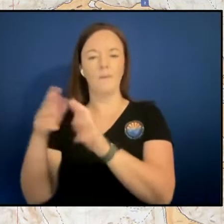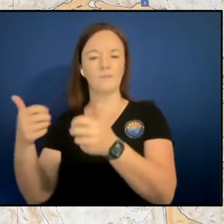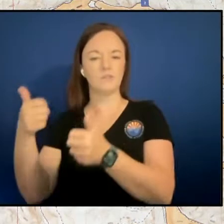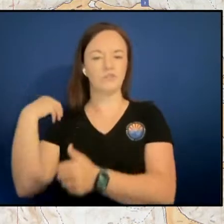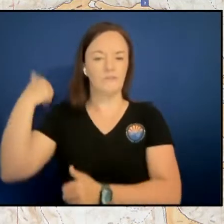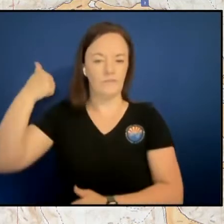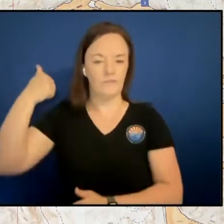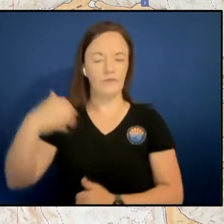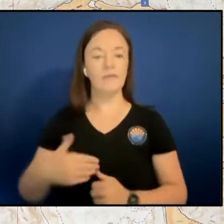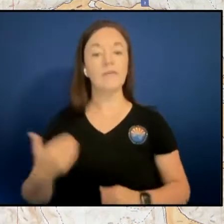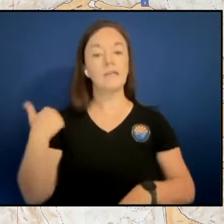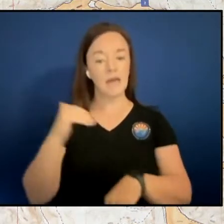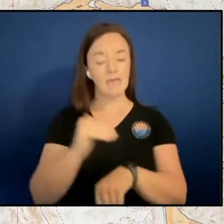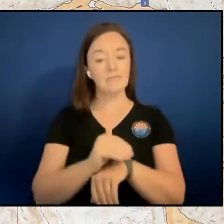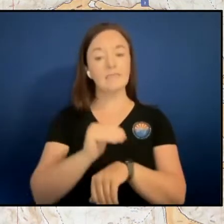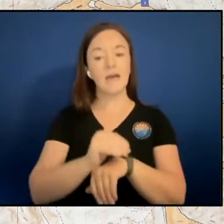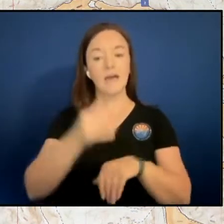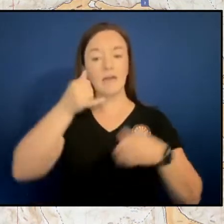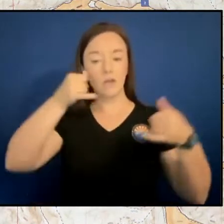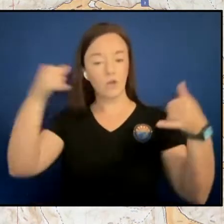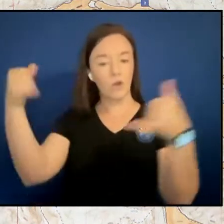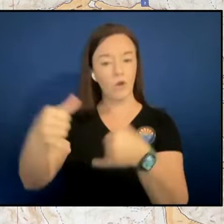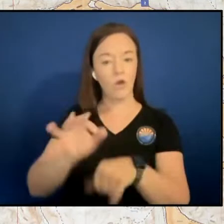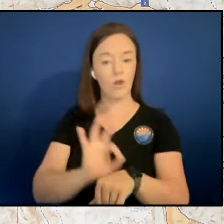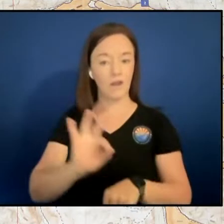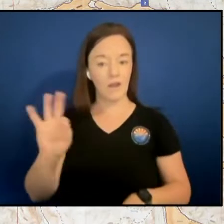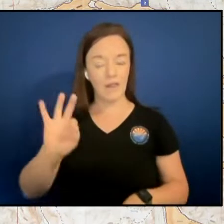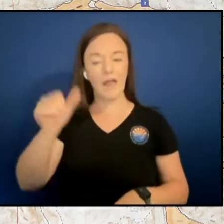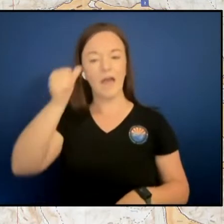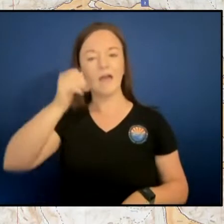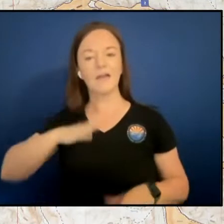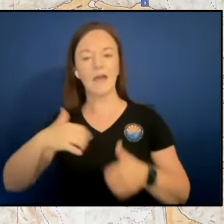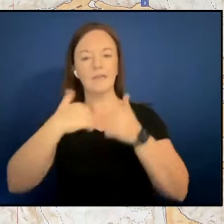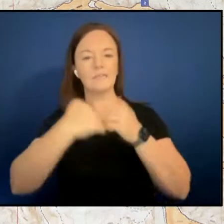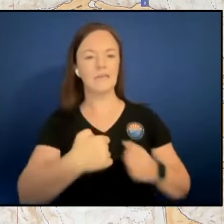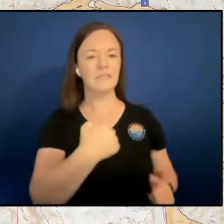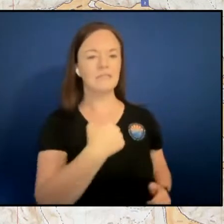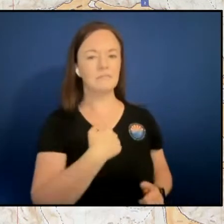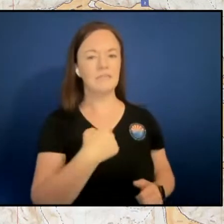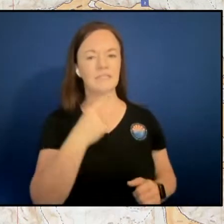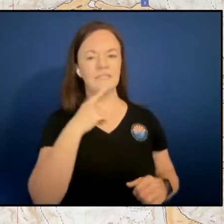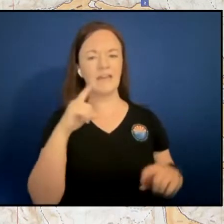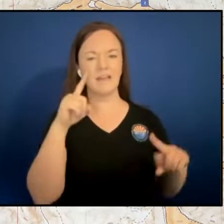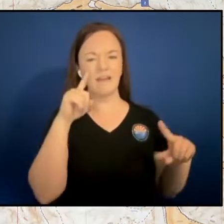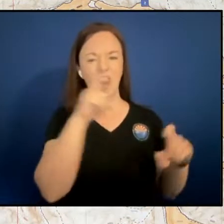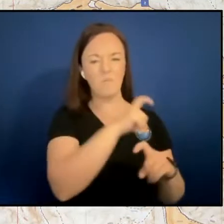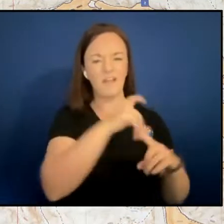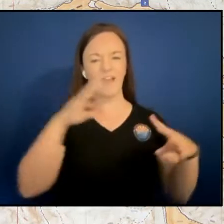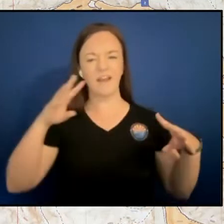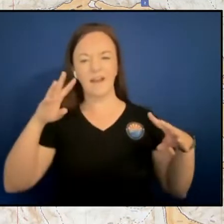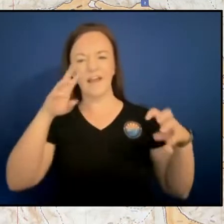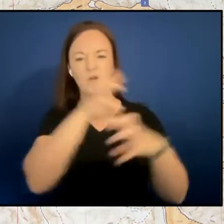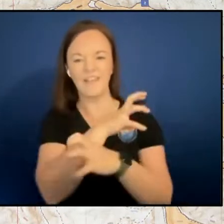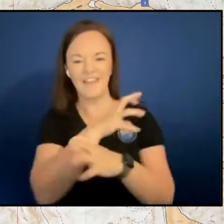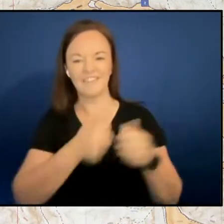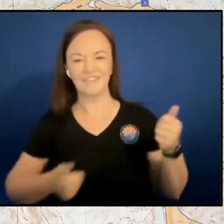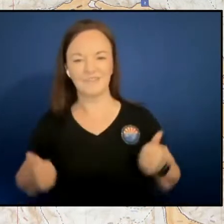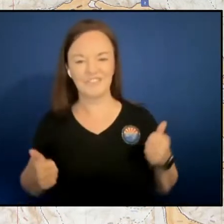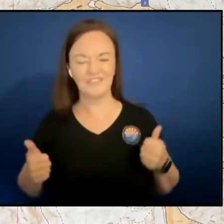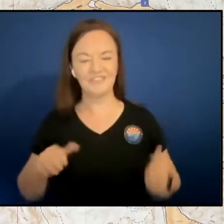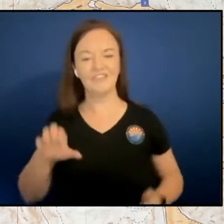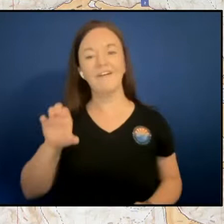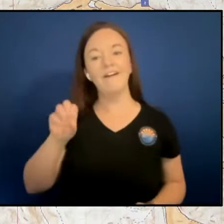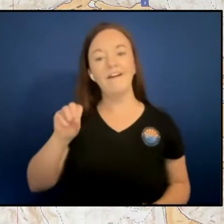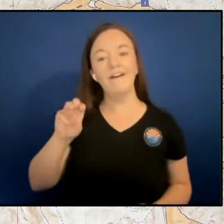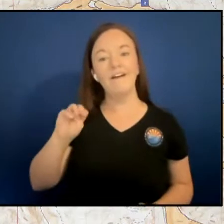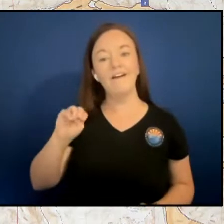9 o'clock, he texted me afterwards and he said, "Hey, are we complicated or complex now?" And I remember the complicated thing is